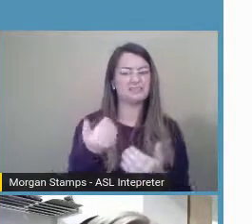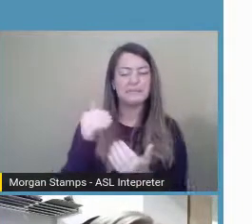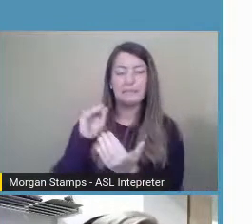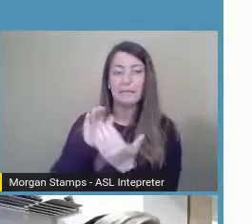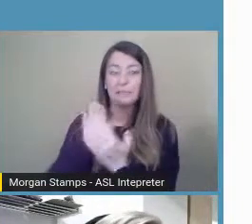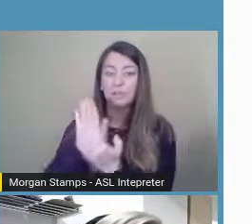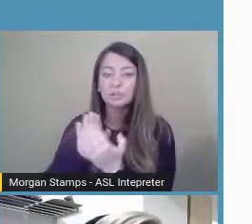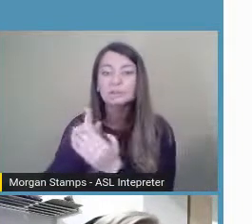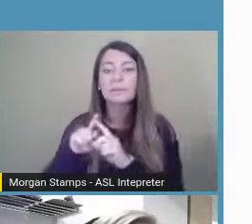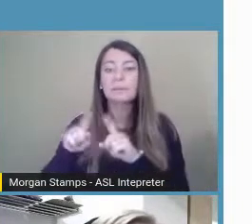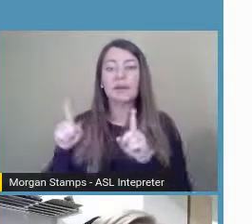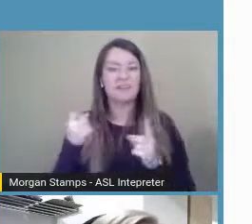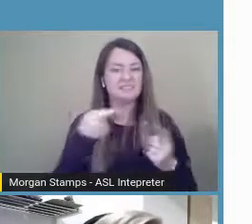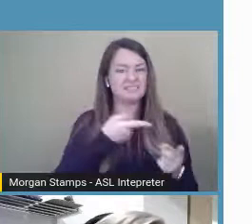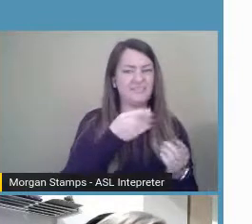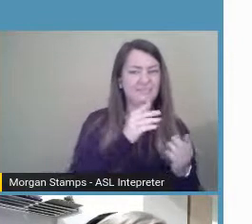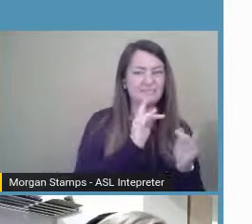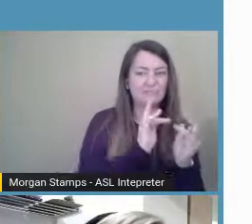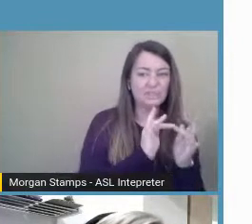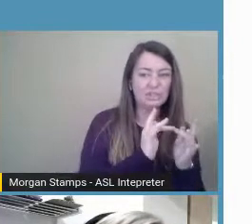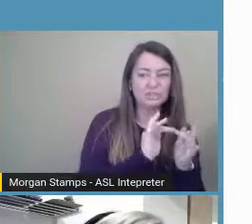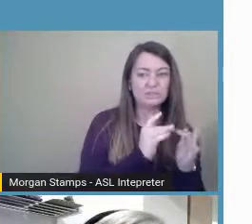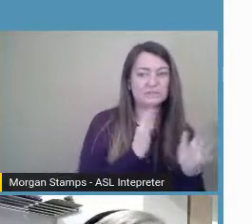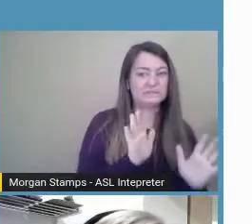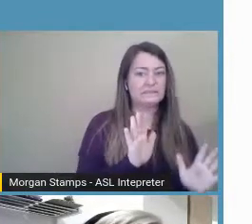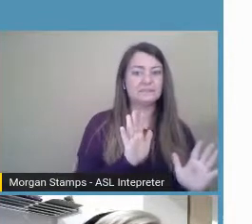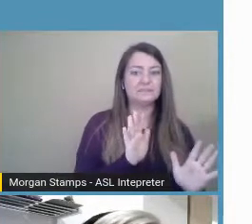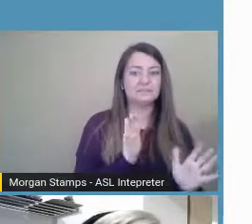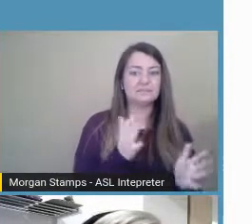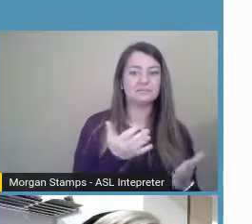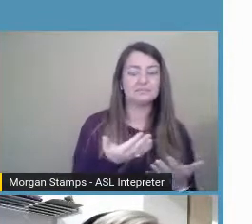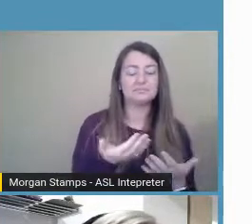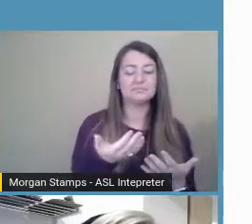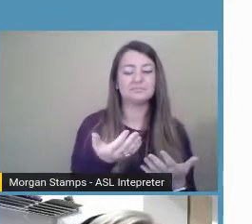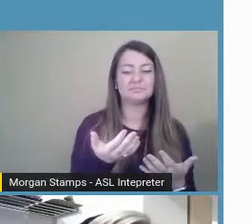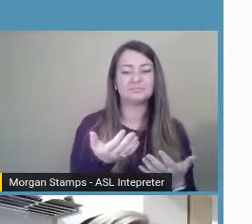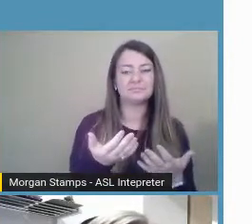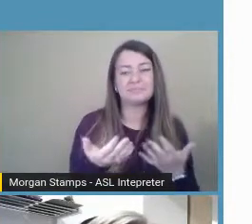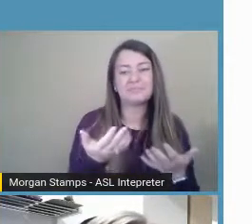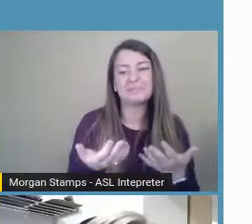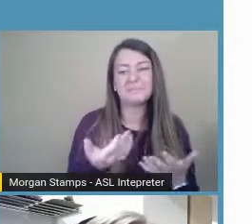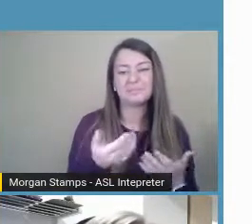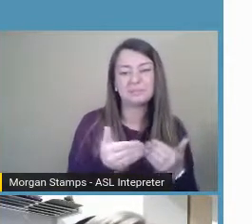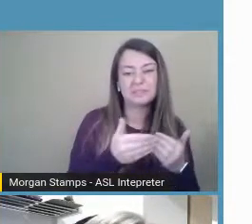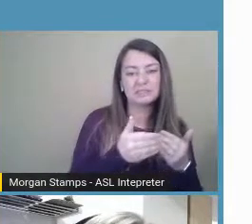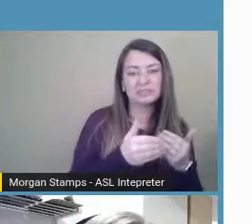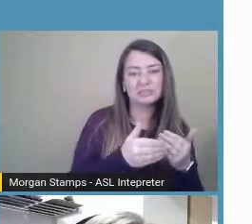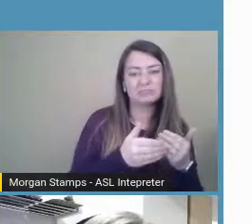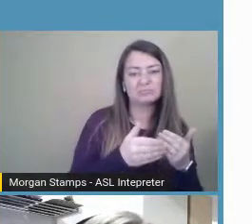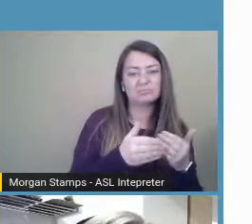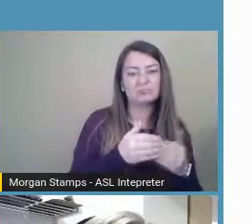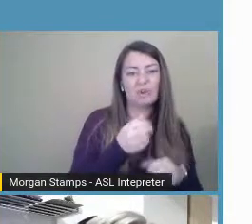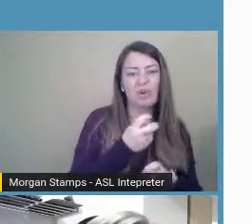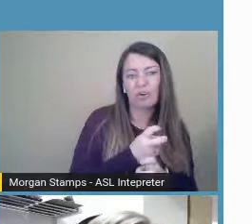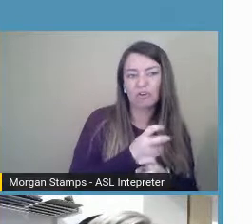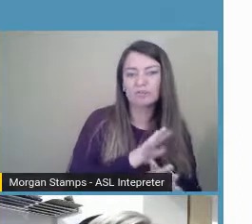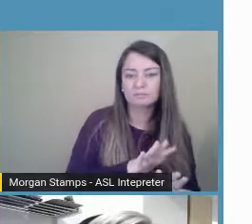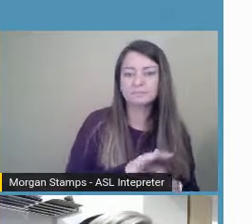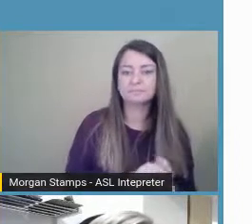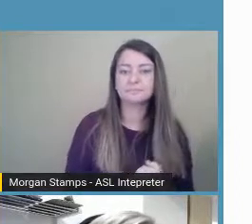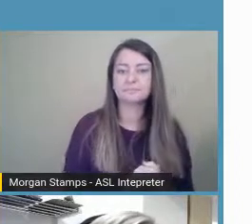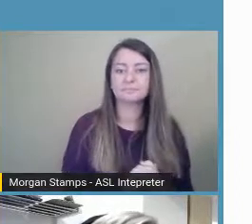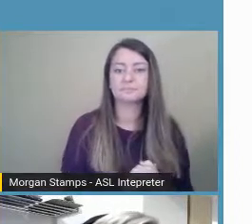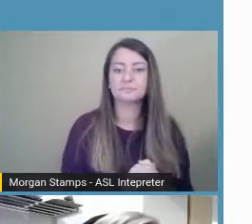games. Our beverage partner was a local ginger beer brewer who embraces a very playful aesthetic in its